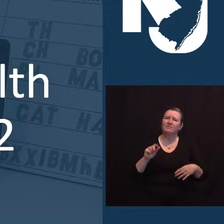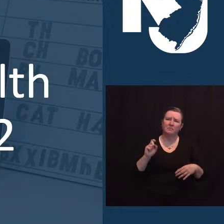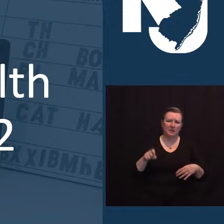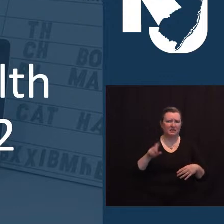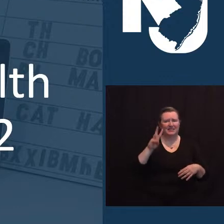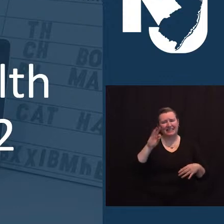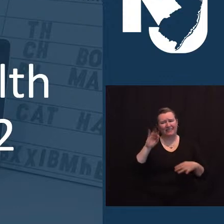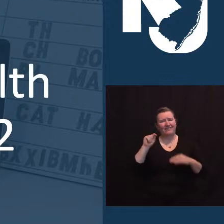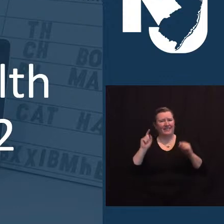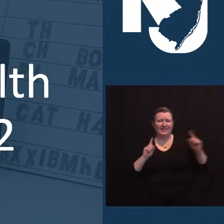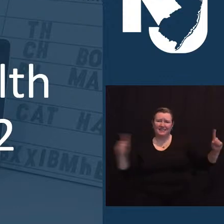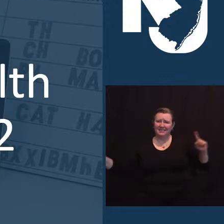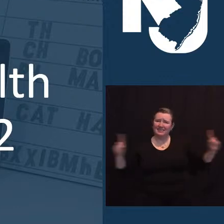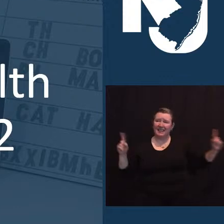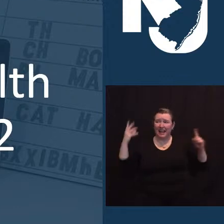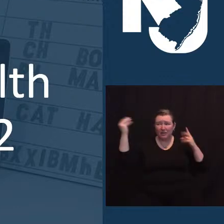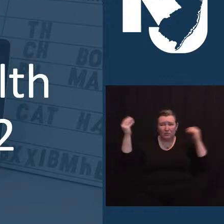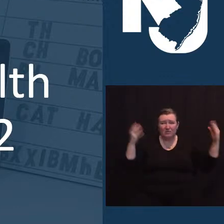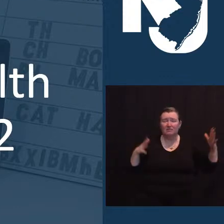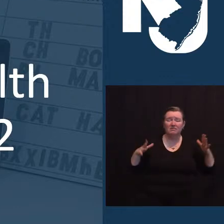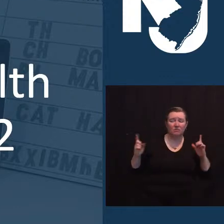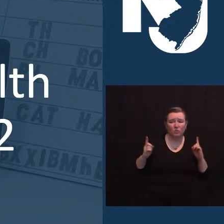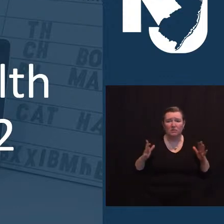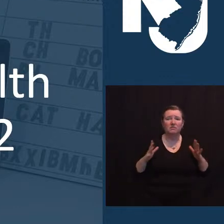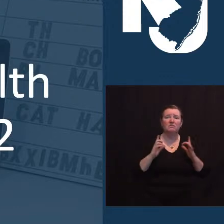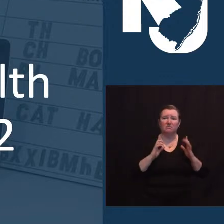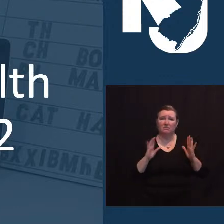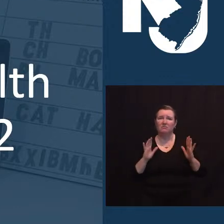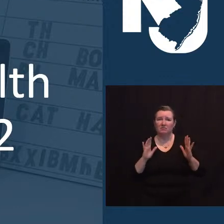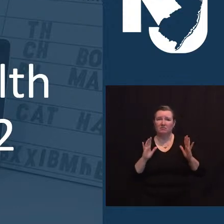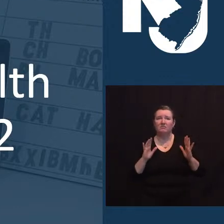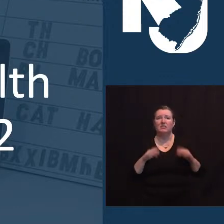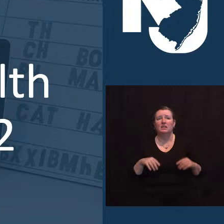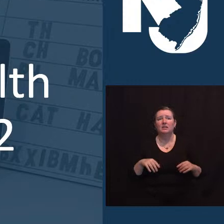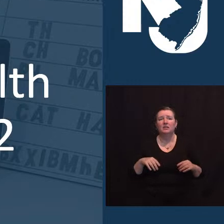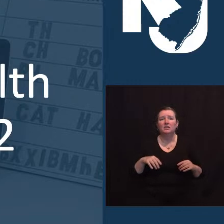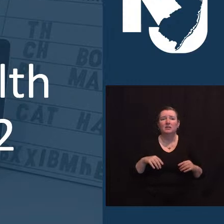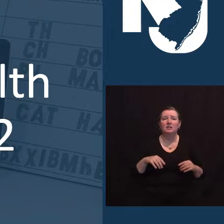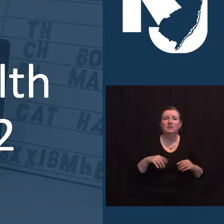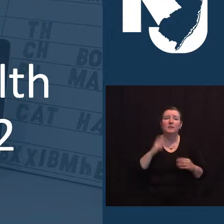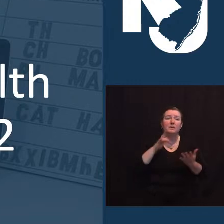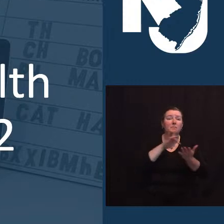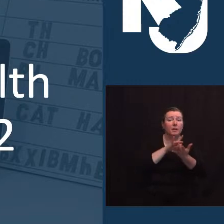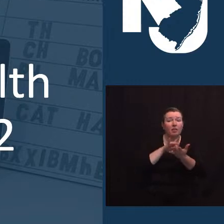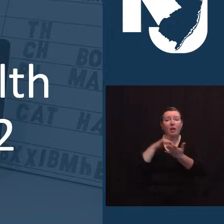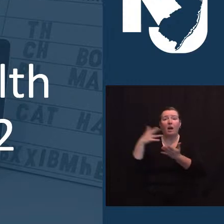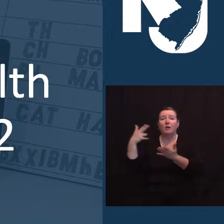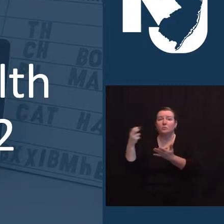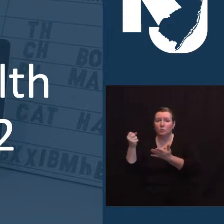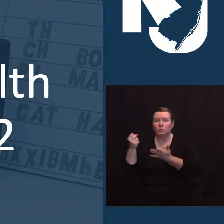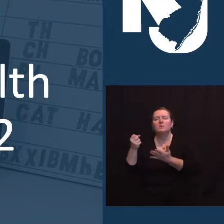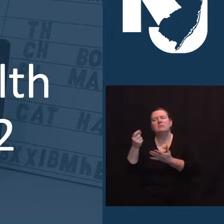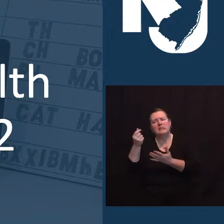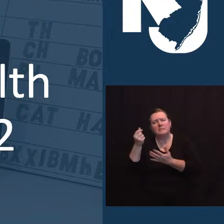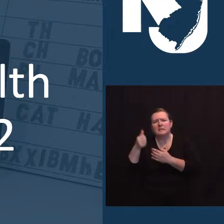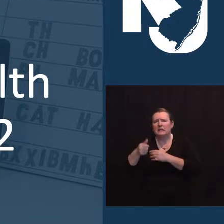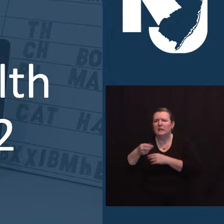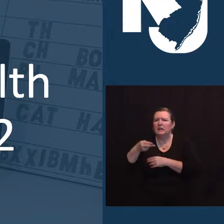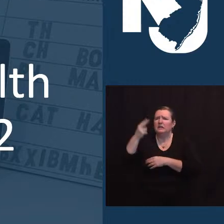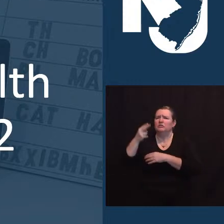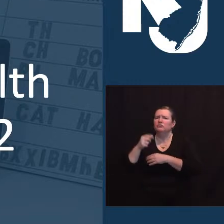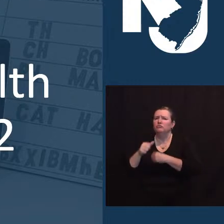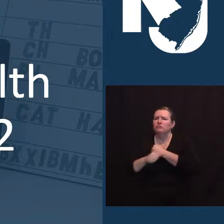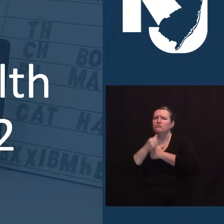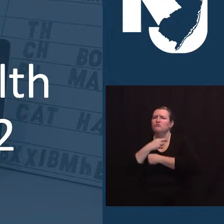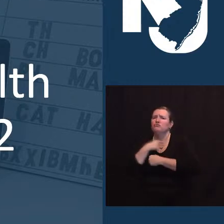recommended standard social distance for middle and high schools. The guidance reiterates that for all schools, regardless of grade